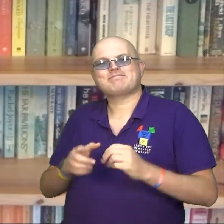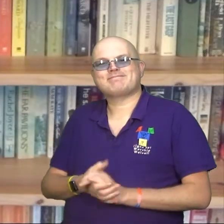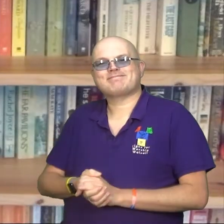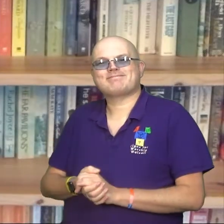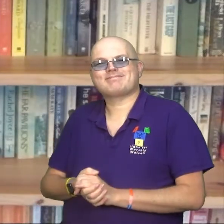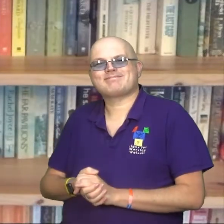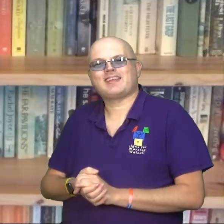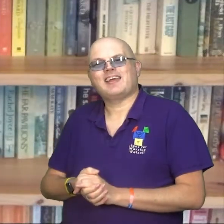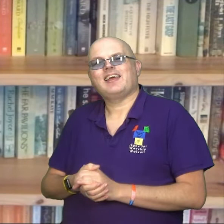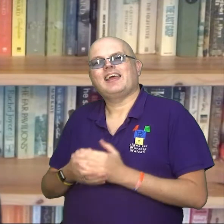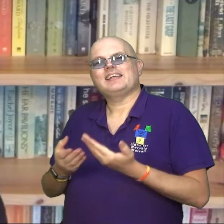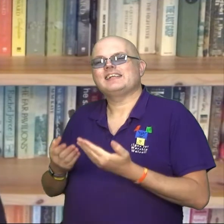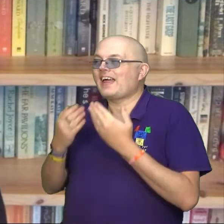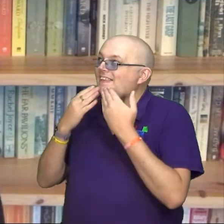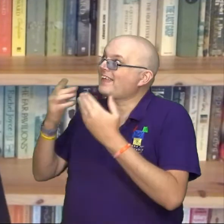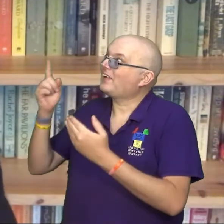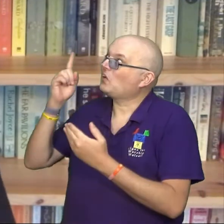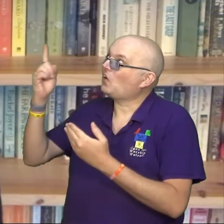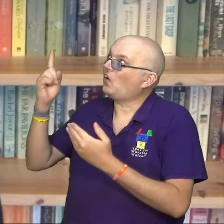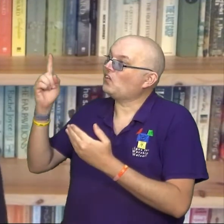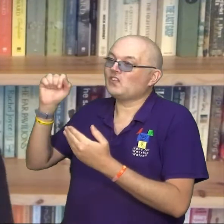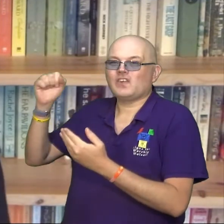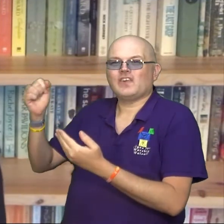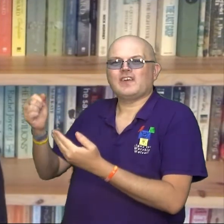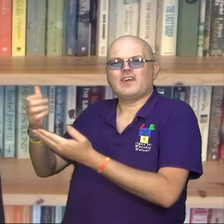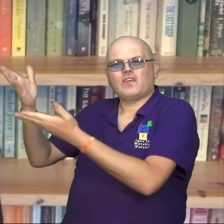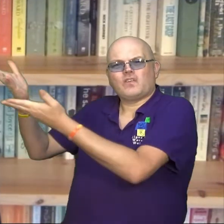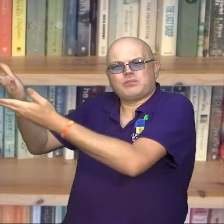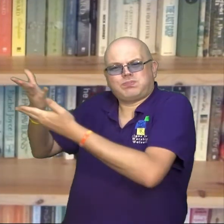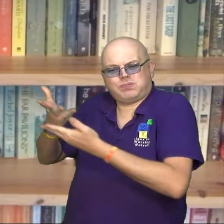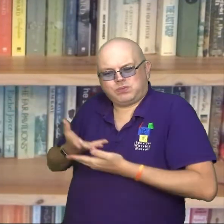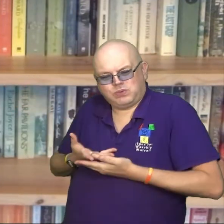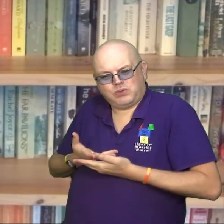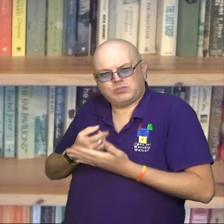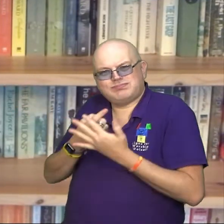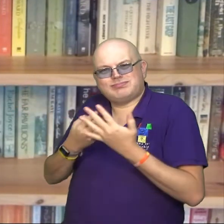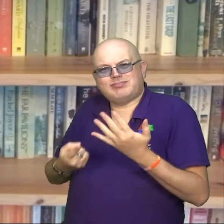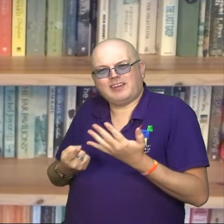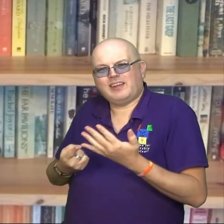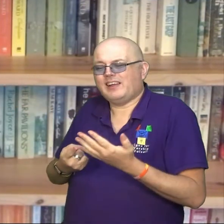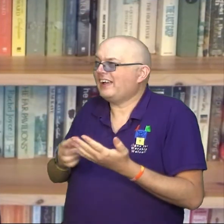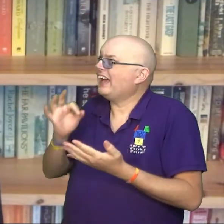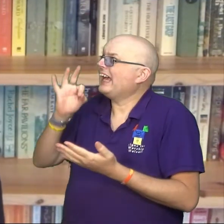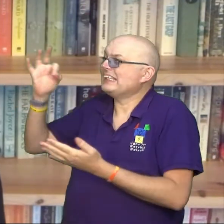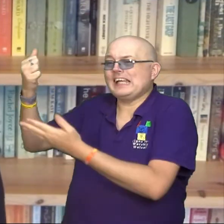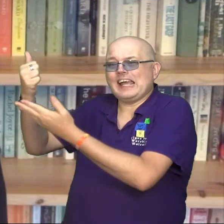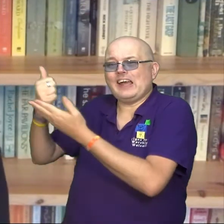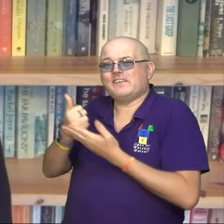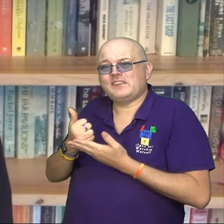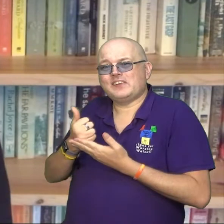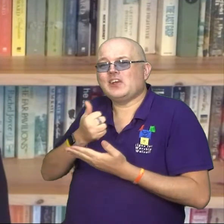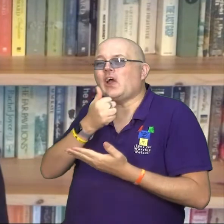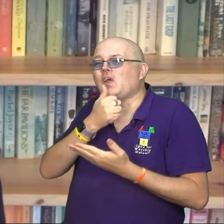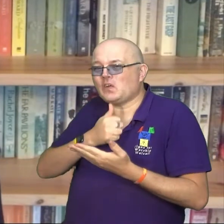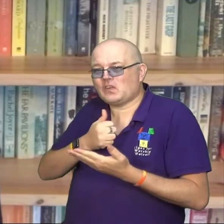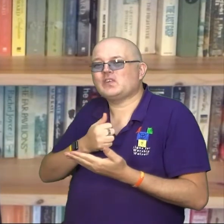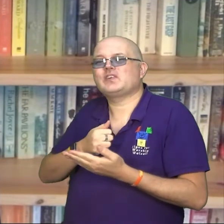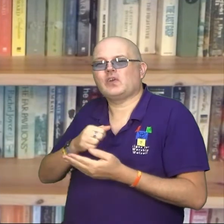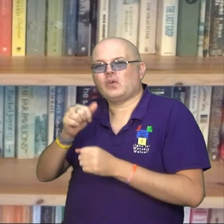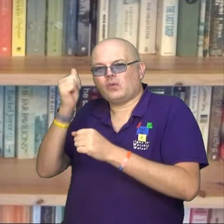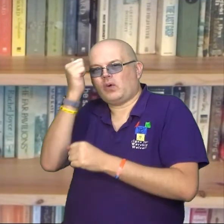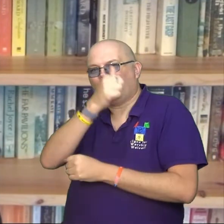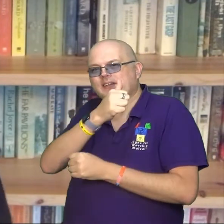Welcome back. Let's say thank you to God for his many gifts to us and ask him to help us to use them